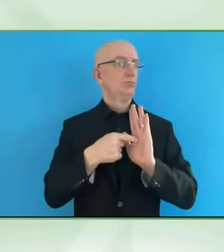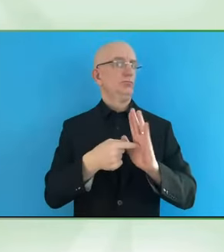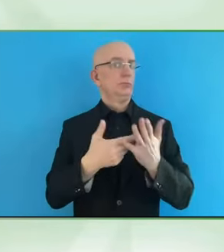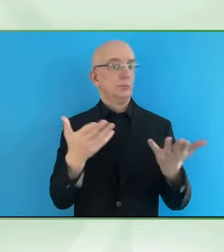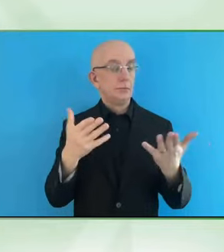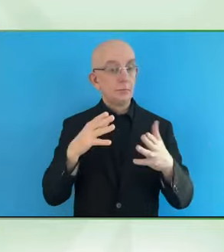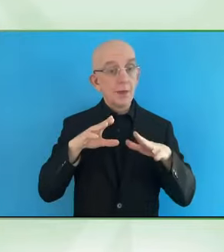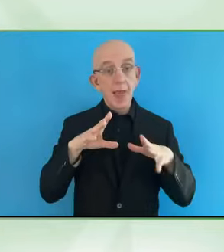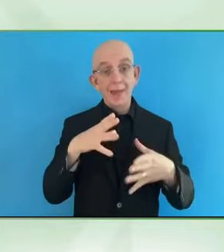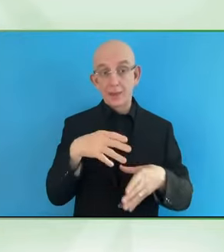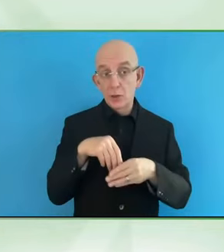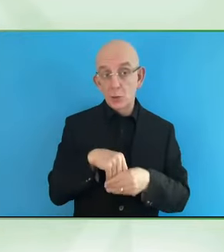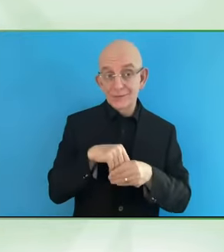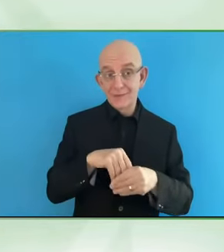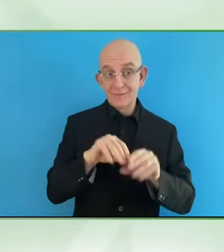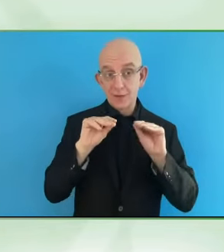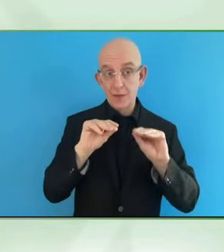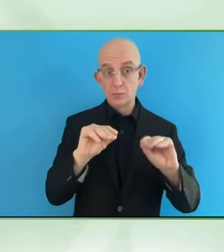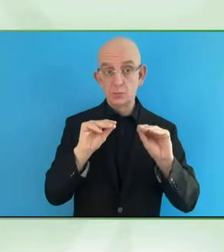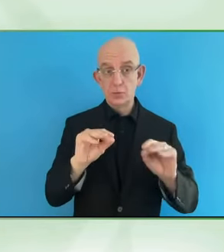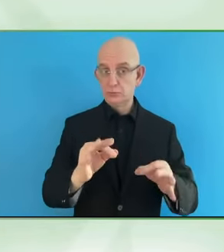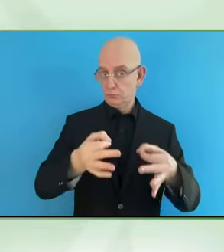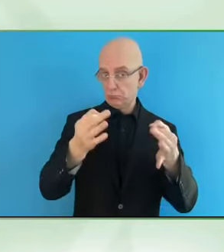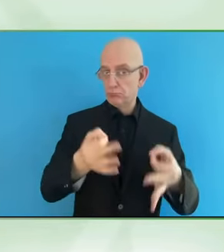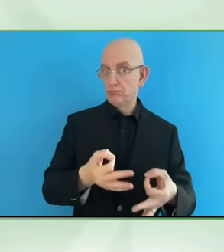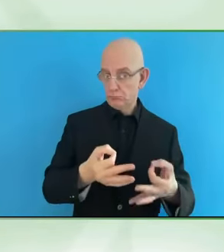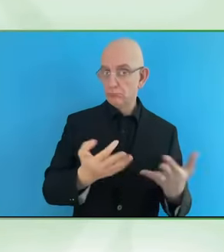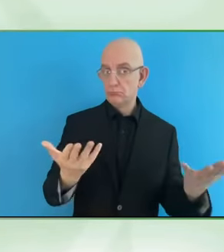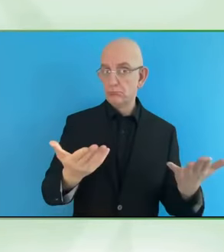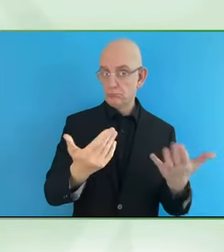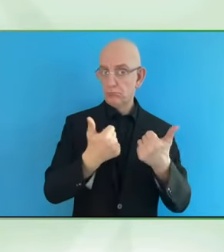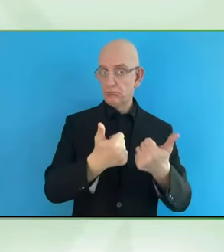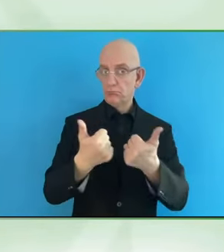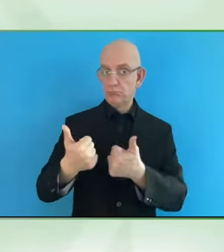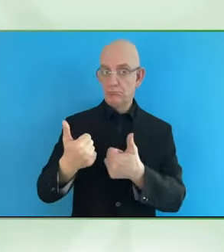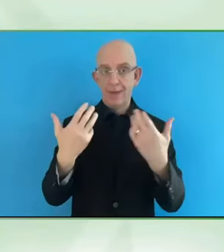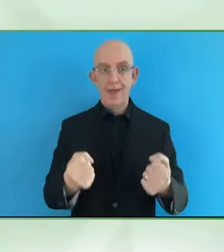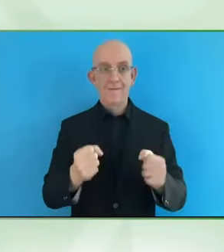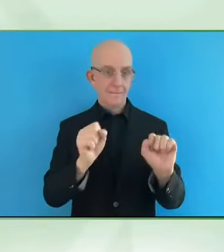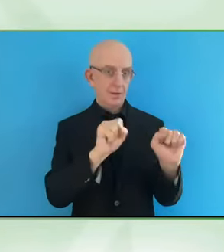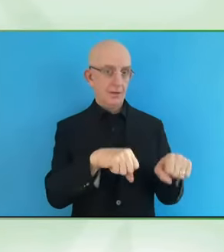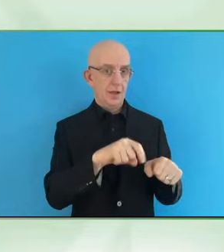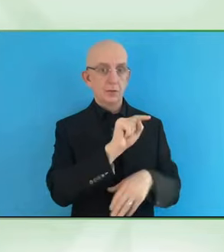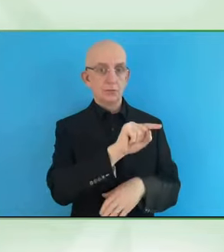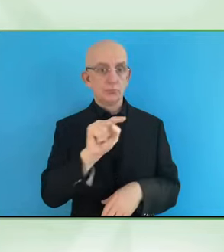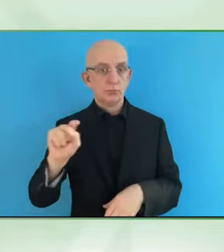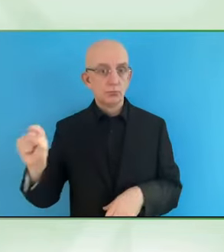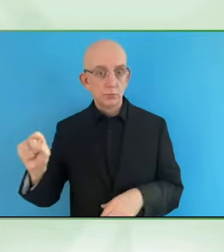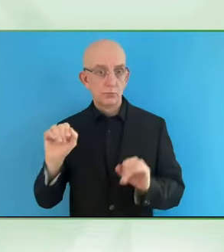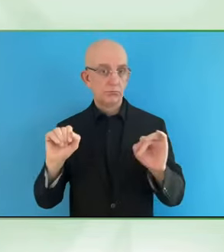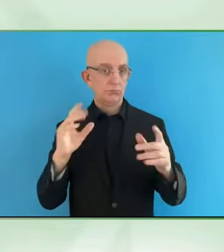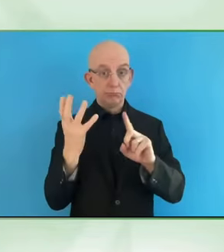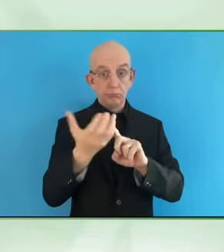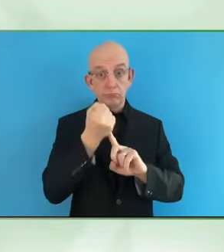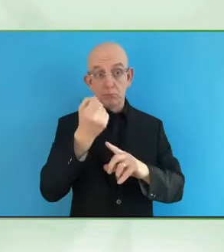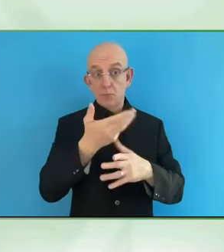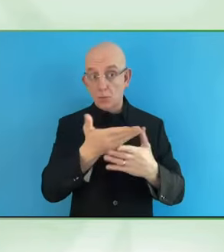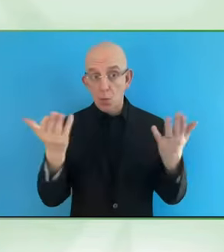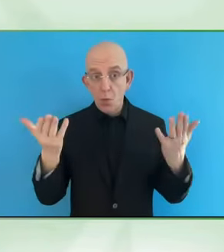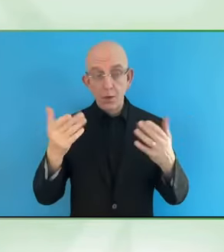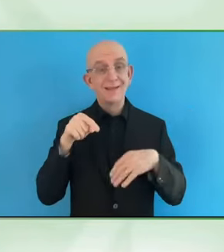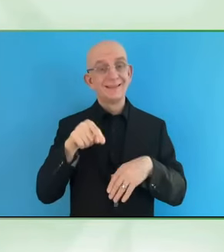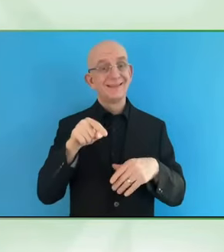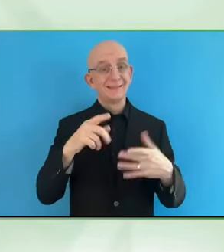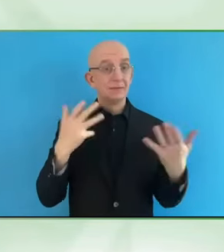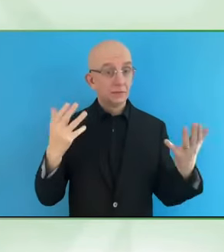pupils with disabilities often find themselves highly dependent on individual teachers and staff members who are willing to take an extra step for